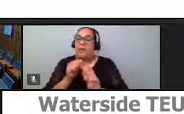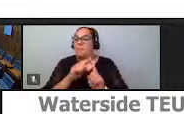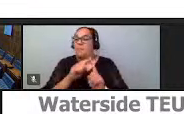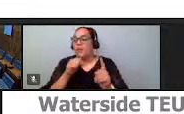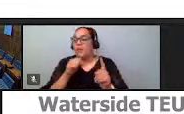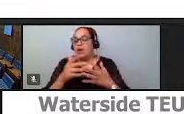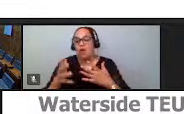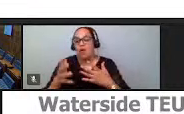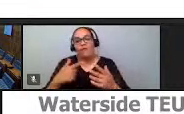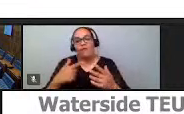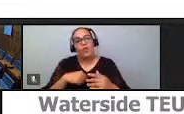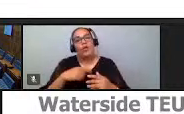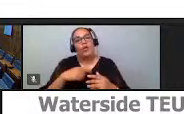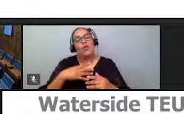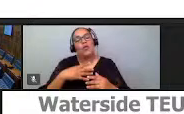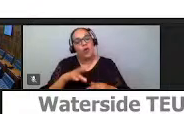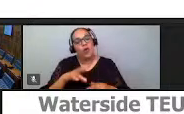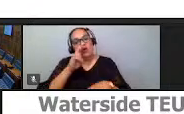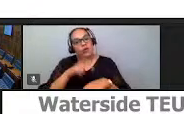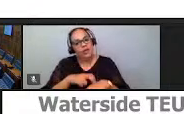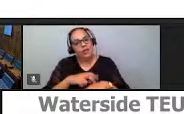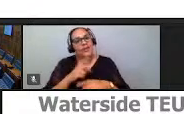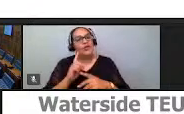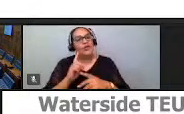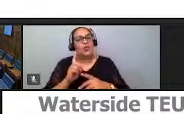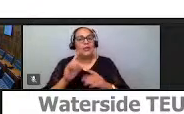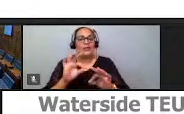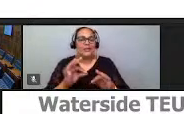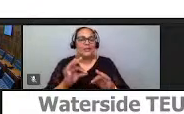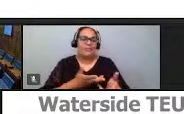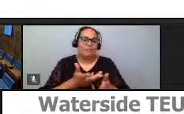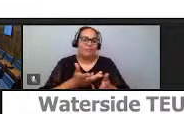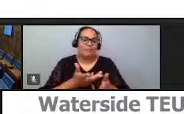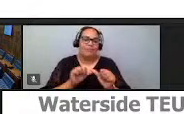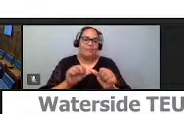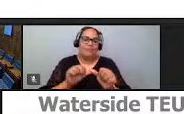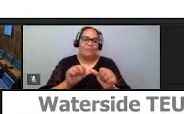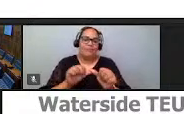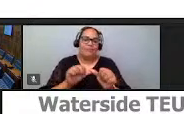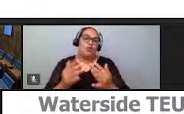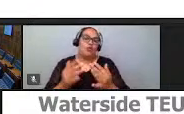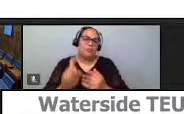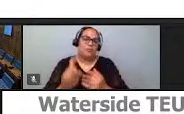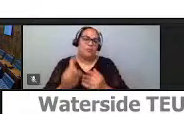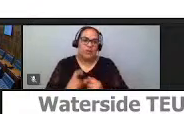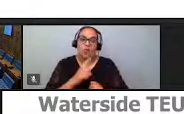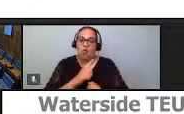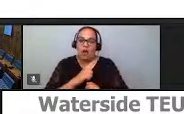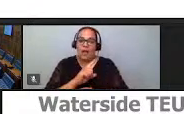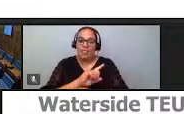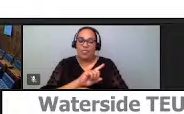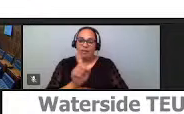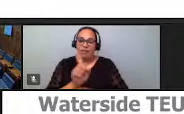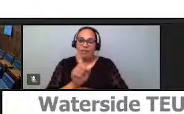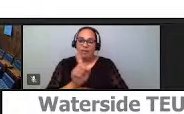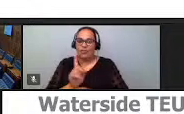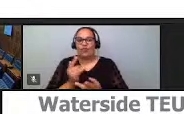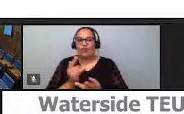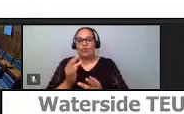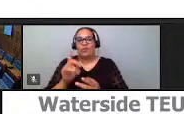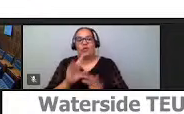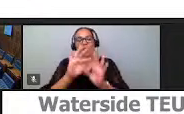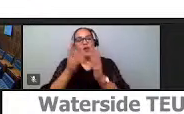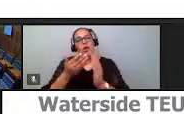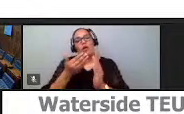we want we need to start moving that gauge into the green um because this is we need to go get into Global best